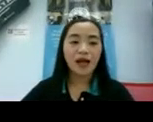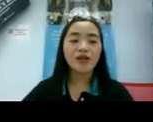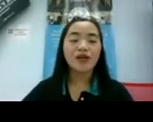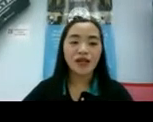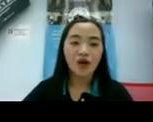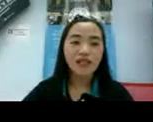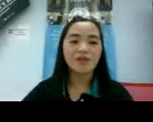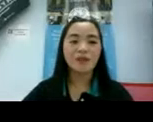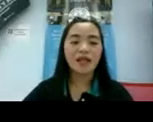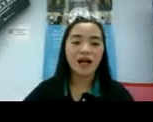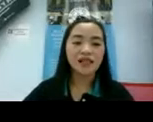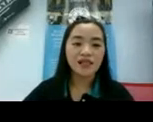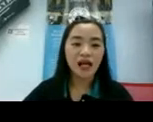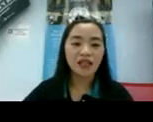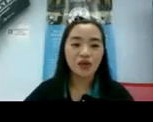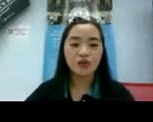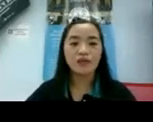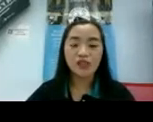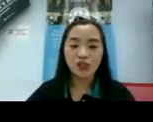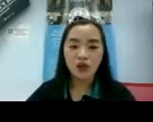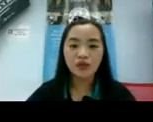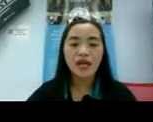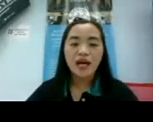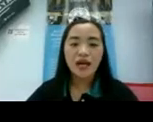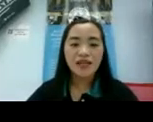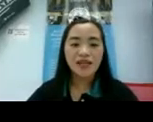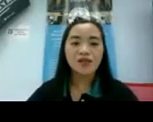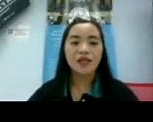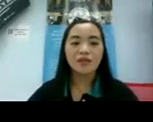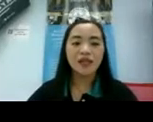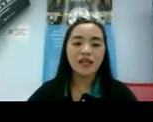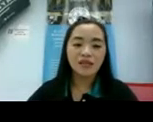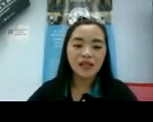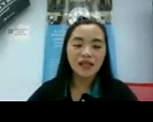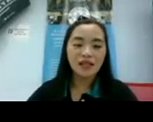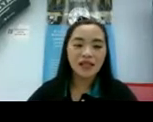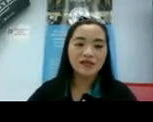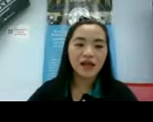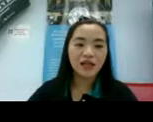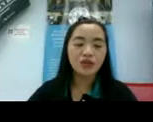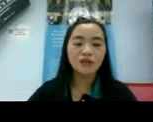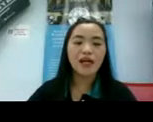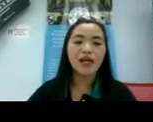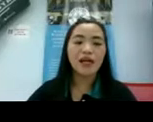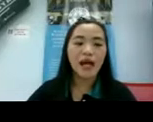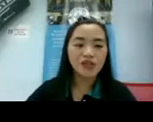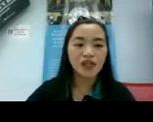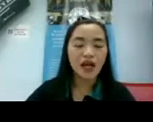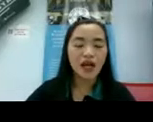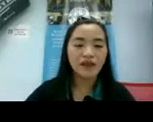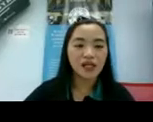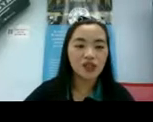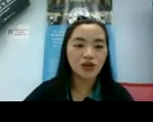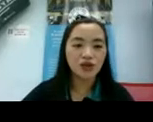OPAC or the Online Public Access Catalog will be shown, and this will be immediately followed by an